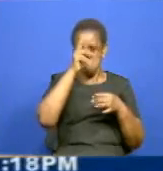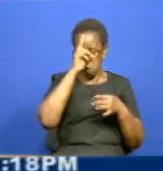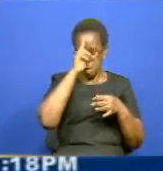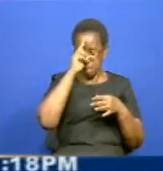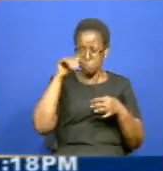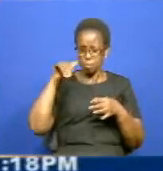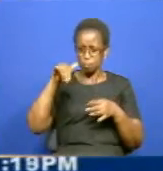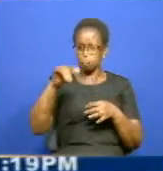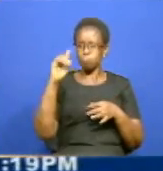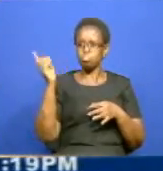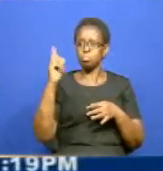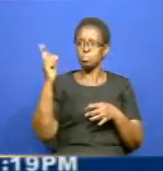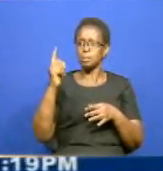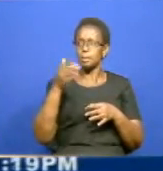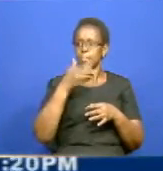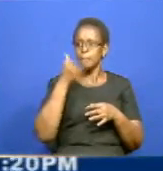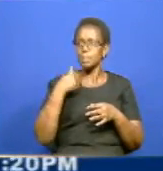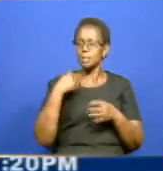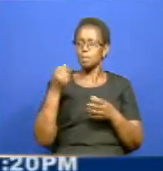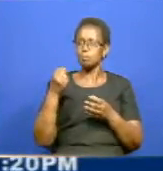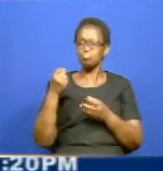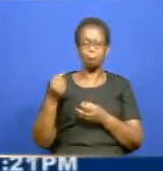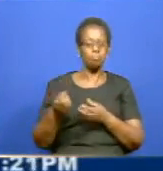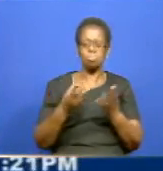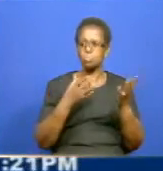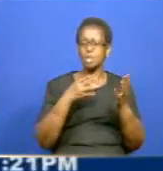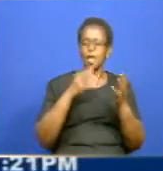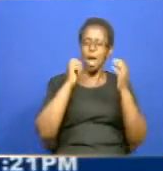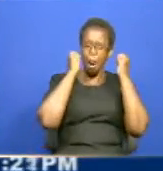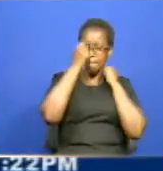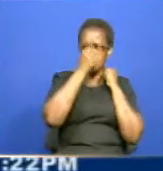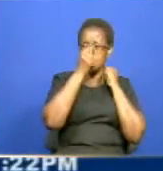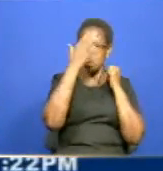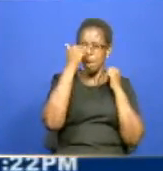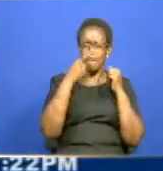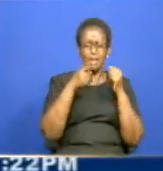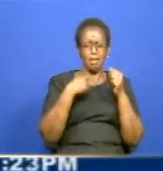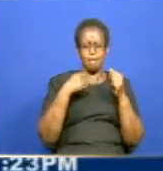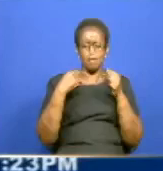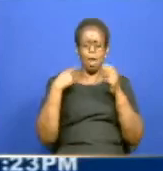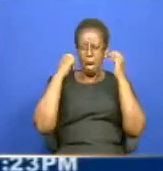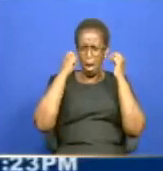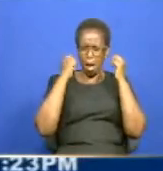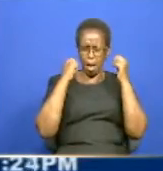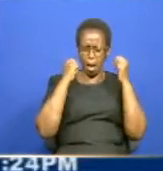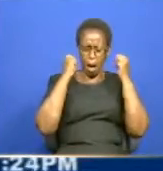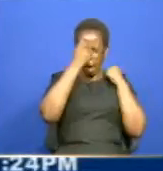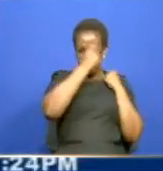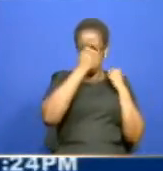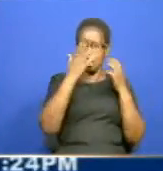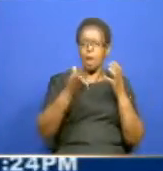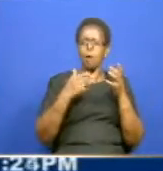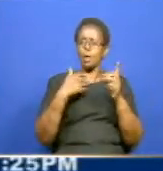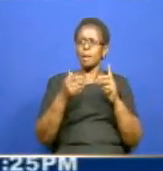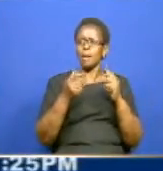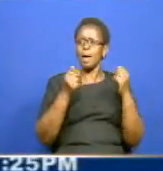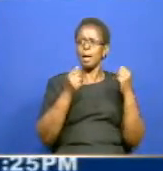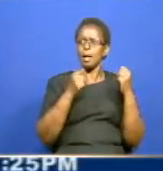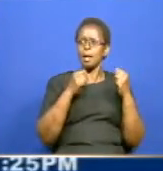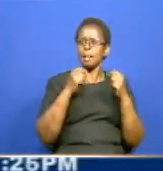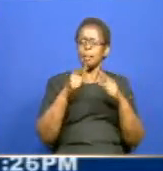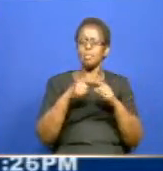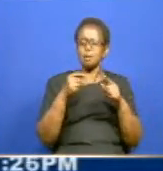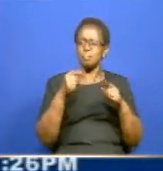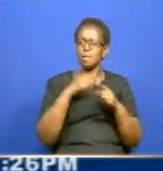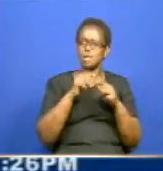let's take them to the military. Because if the military are now being given uniforms, The police might say, instead of me fixing this